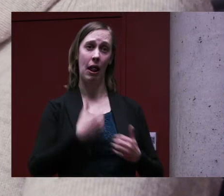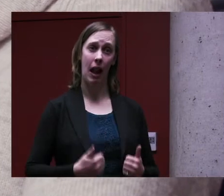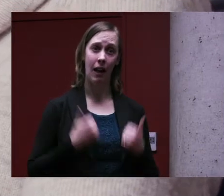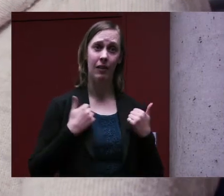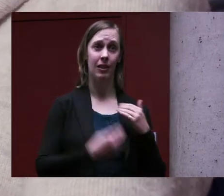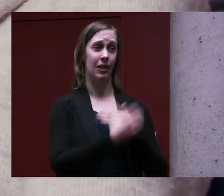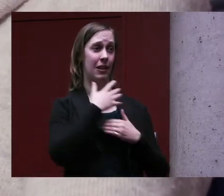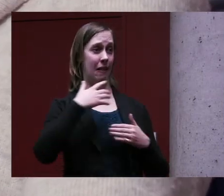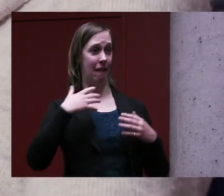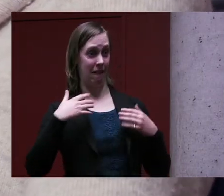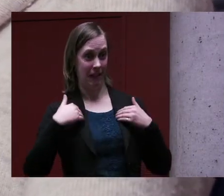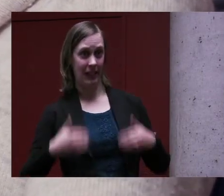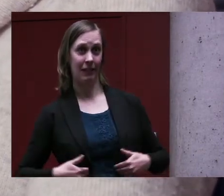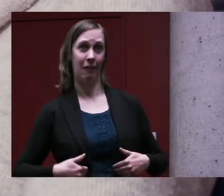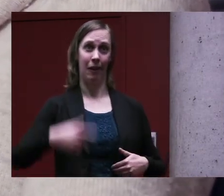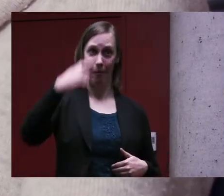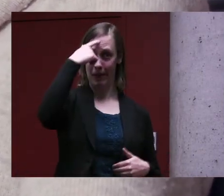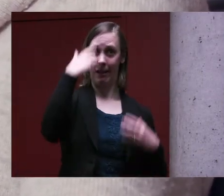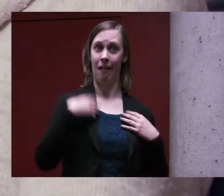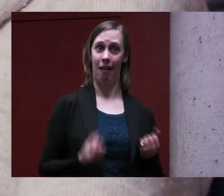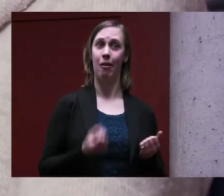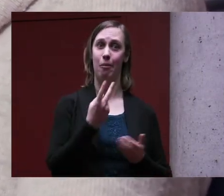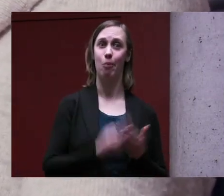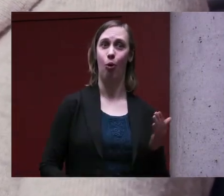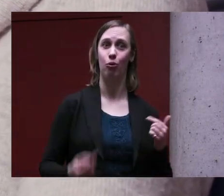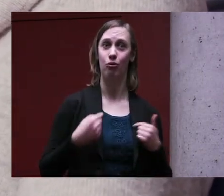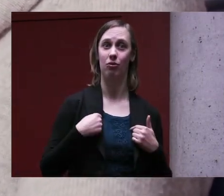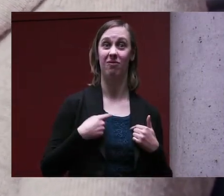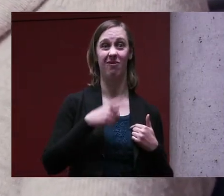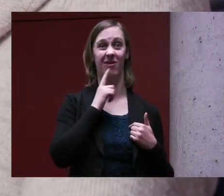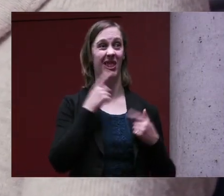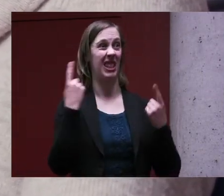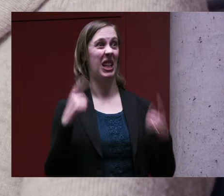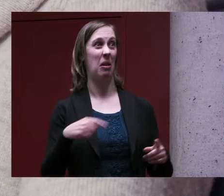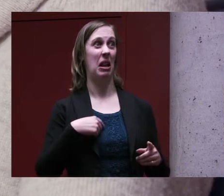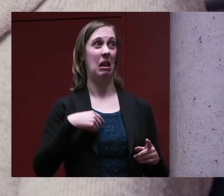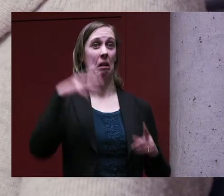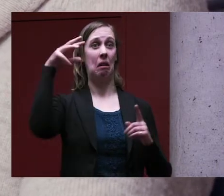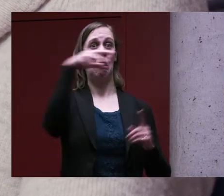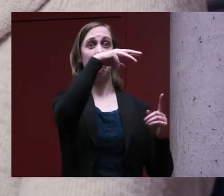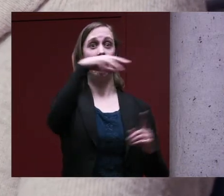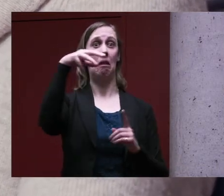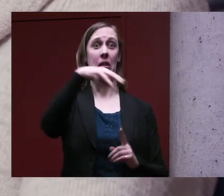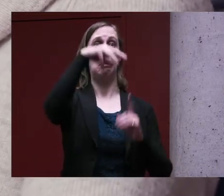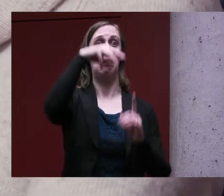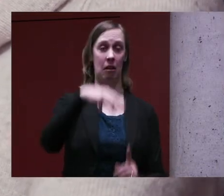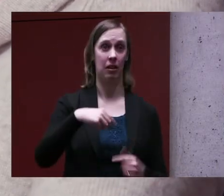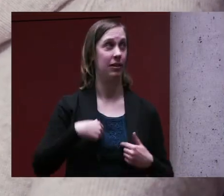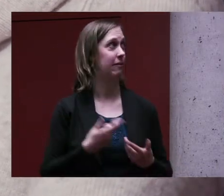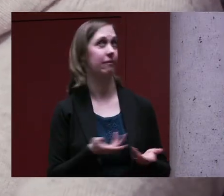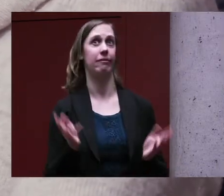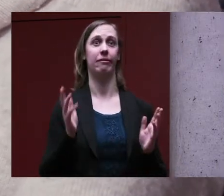mental health. I've basically been dropped into a facility where I'm surrounded by people twice